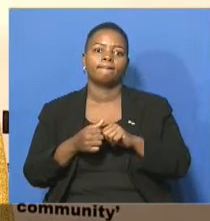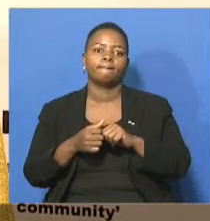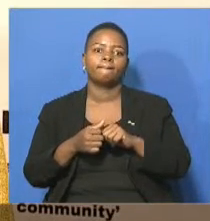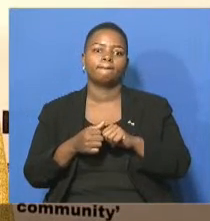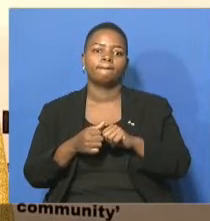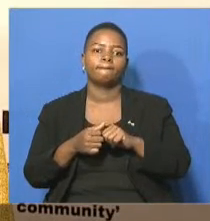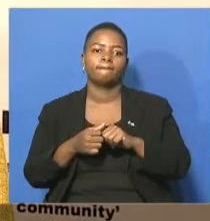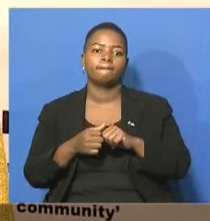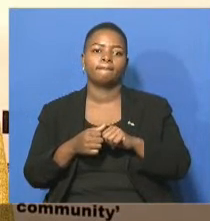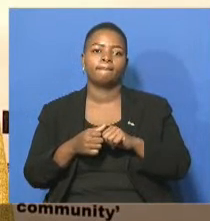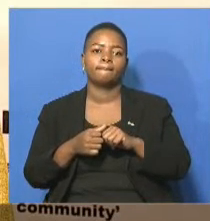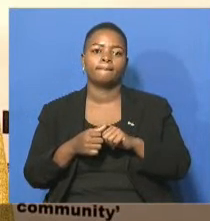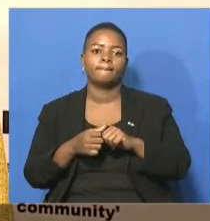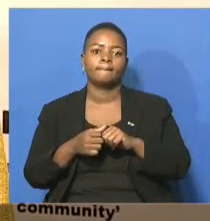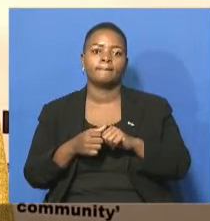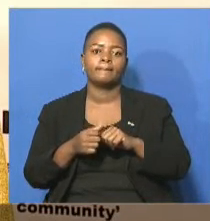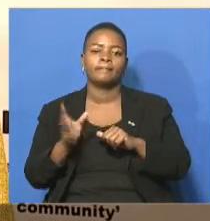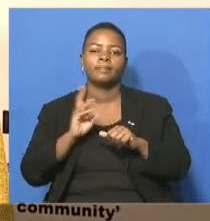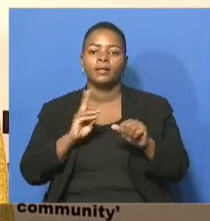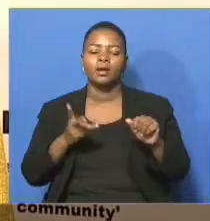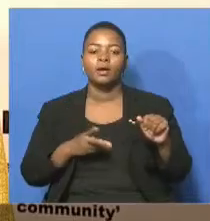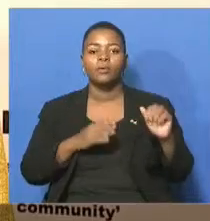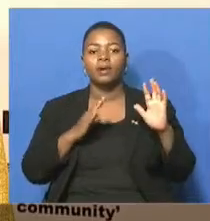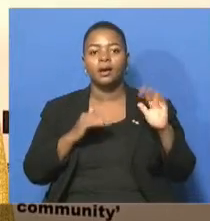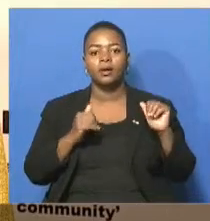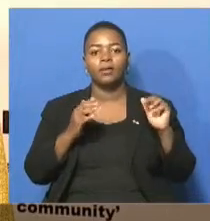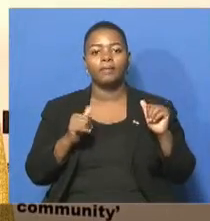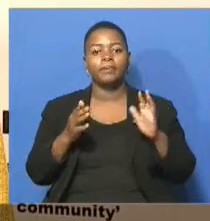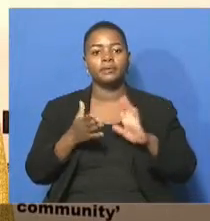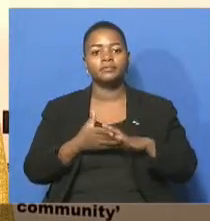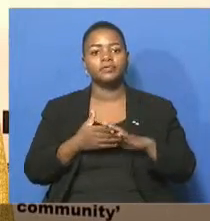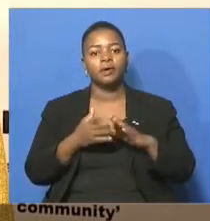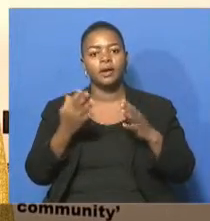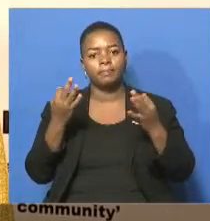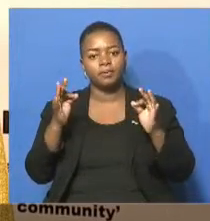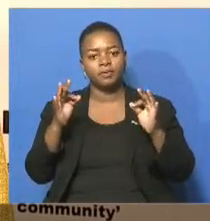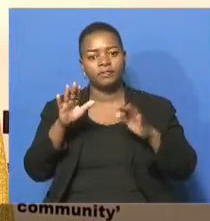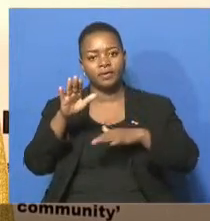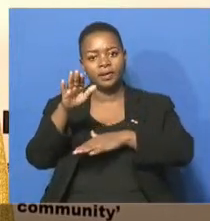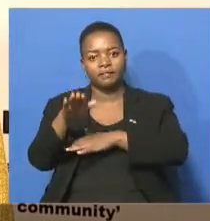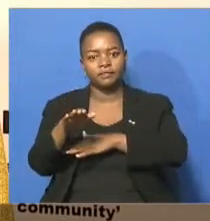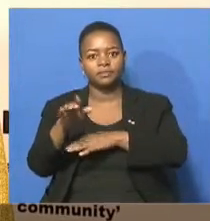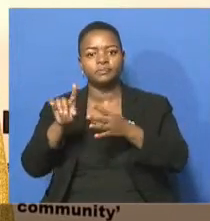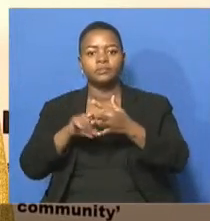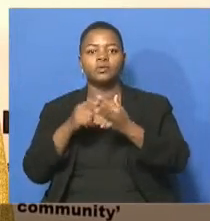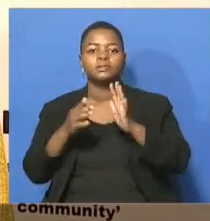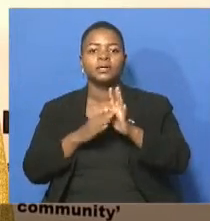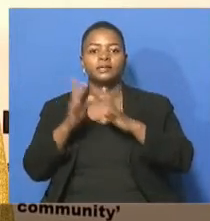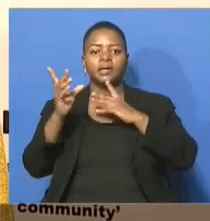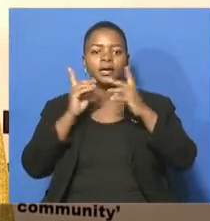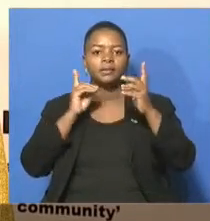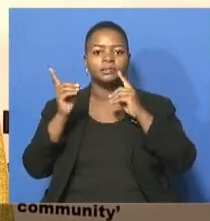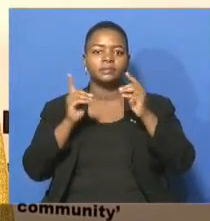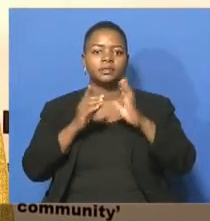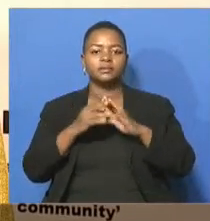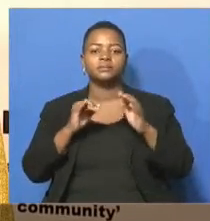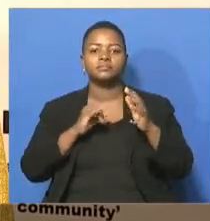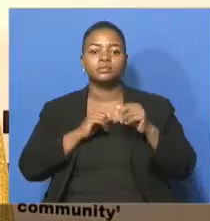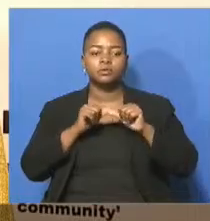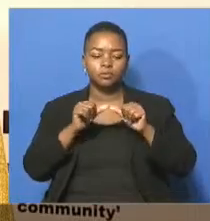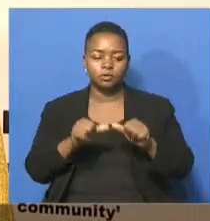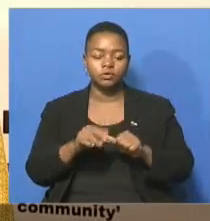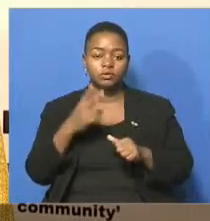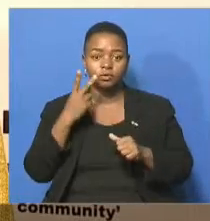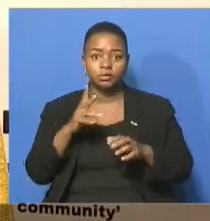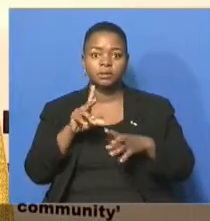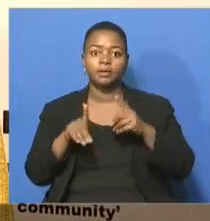I would say we are looking forward to a beautiful afternoon because there's a similar panel discussion and I still